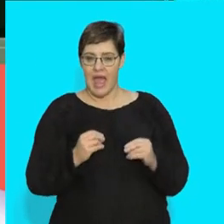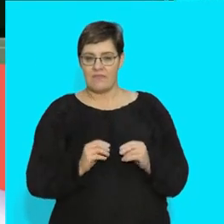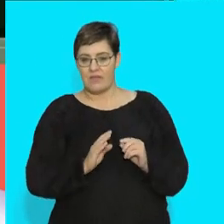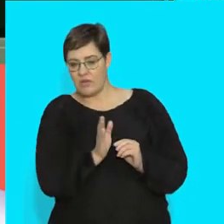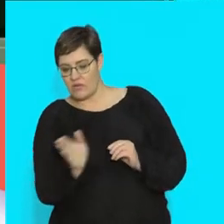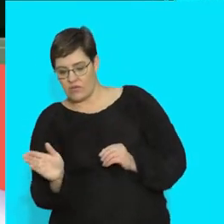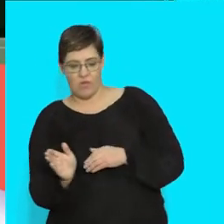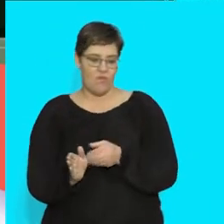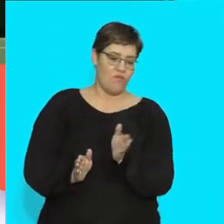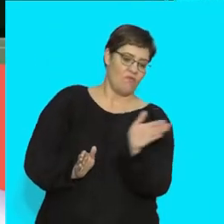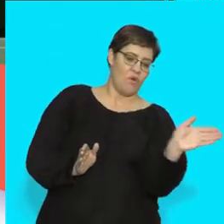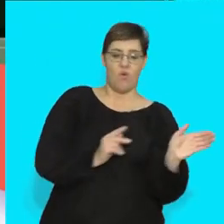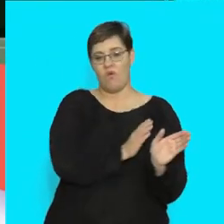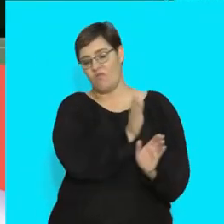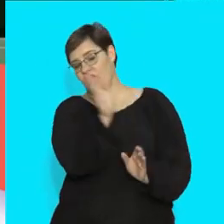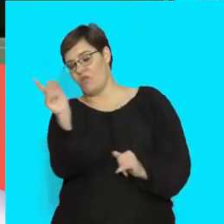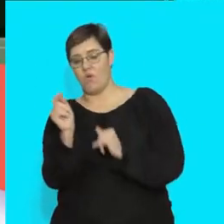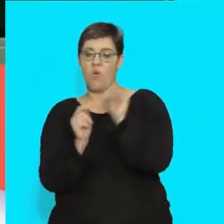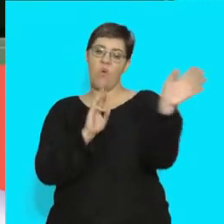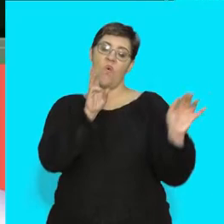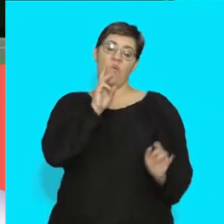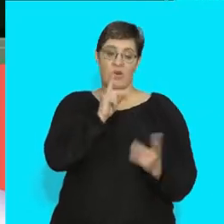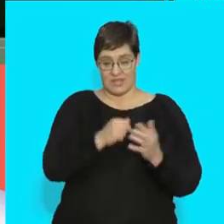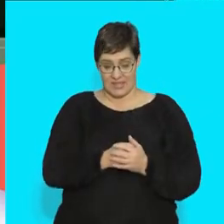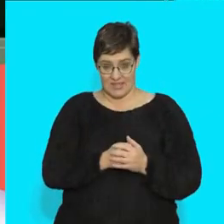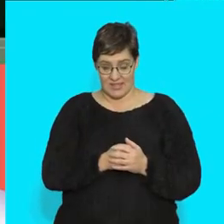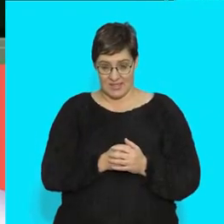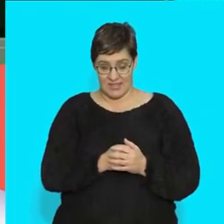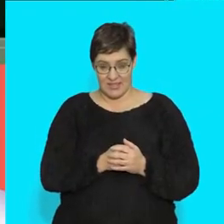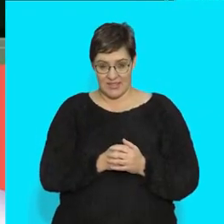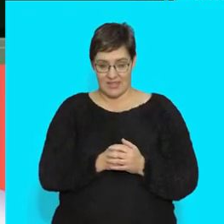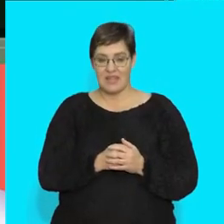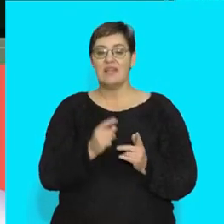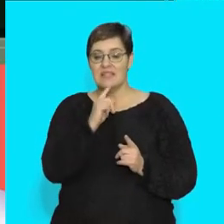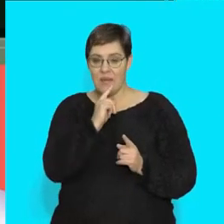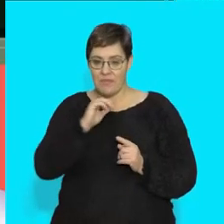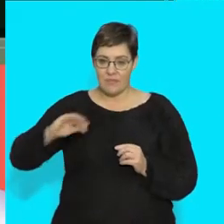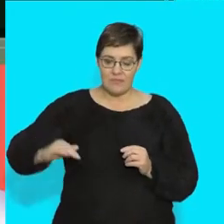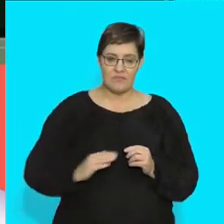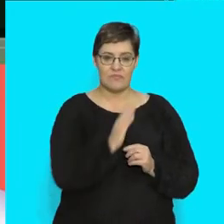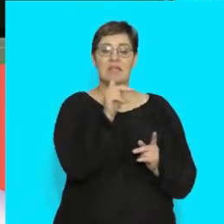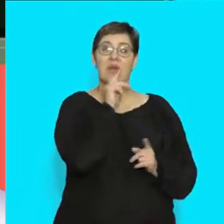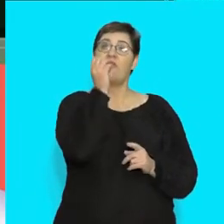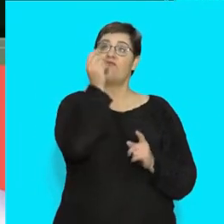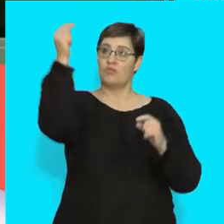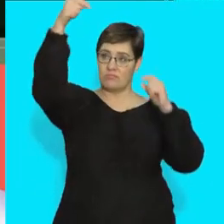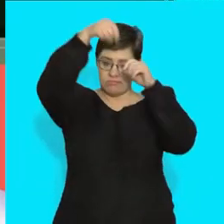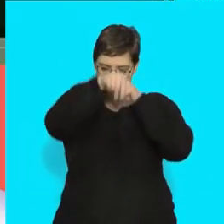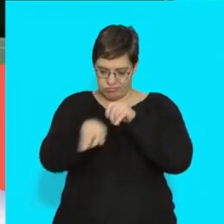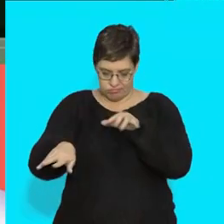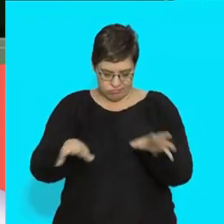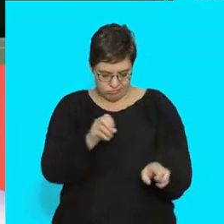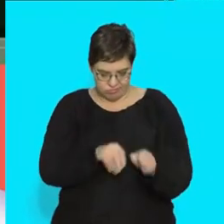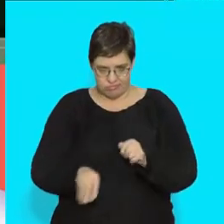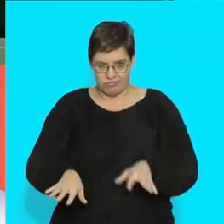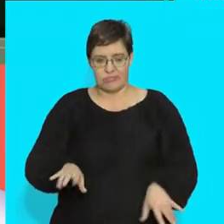different floors. So you've got to have water going sideways, and you've also got to have food coming down. Right, and